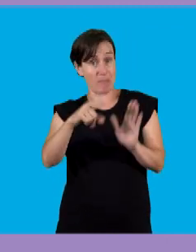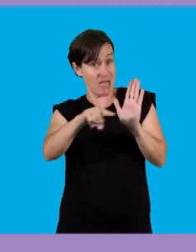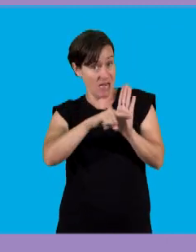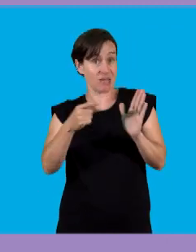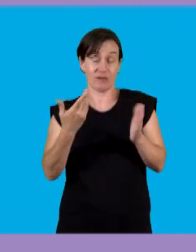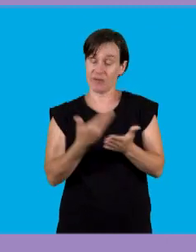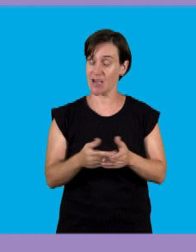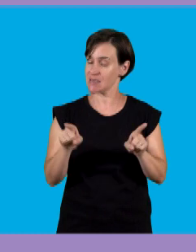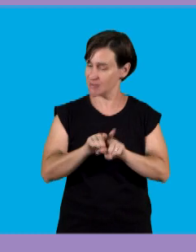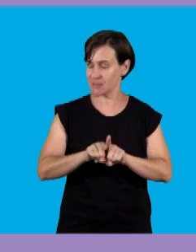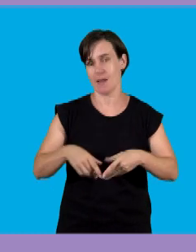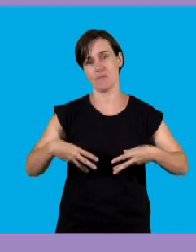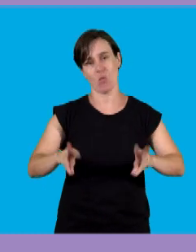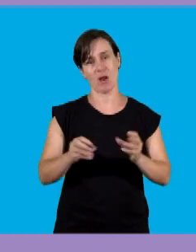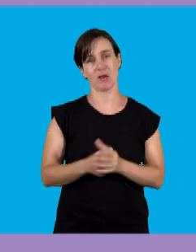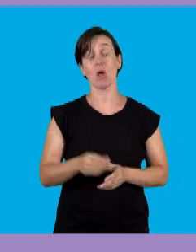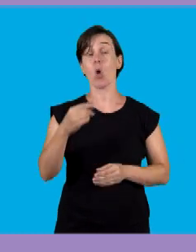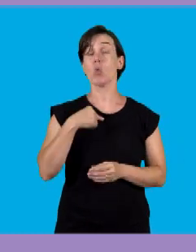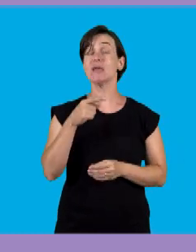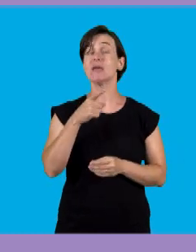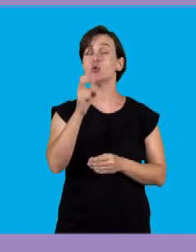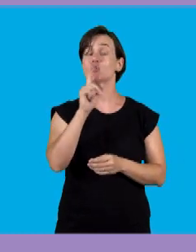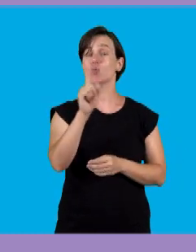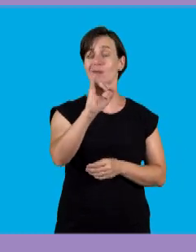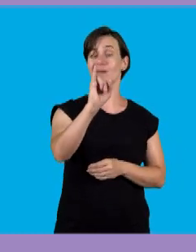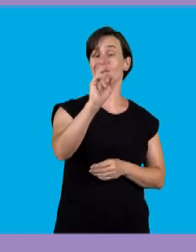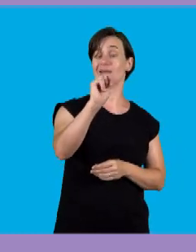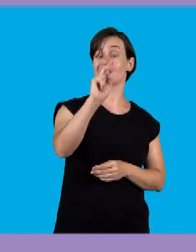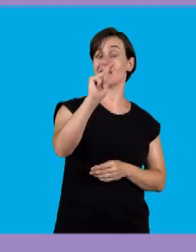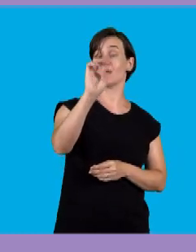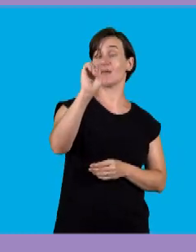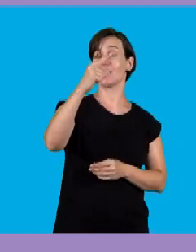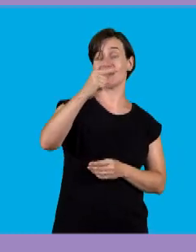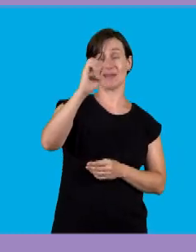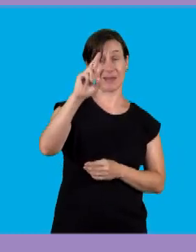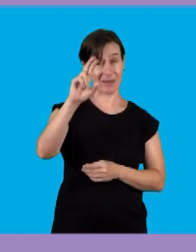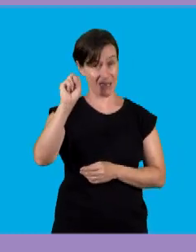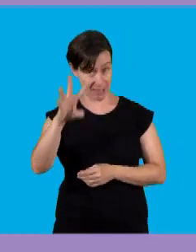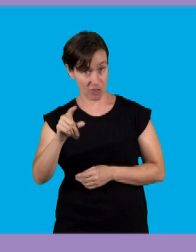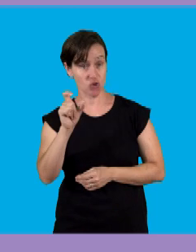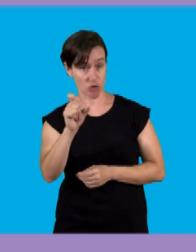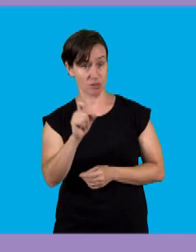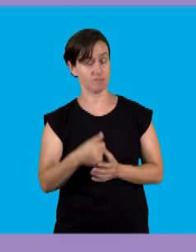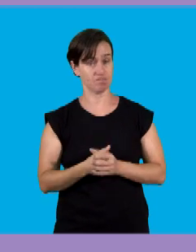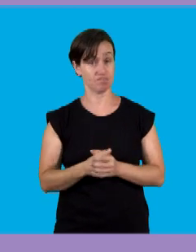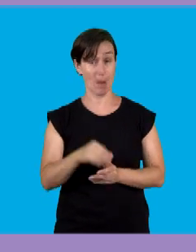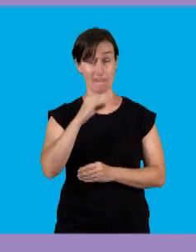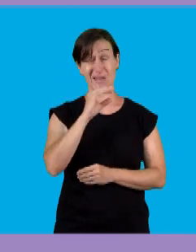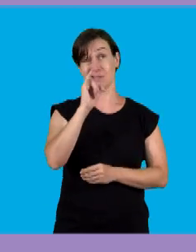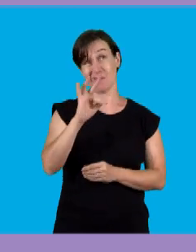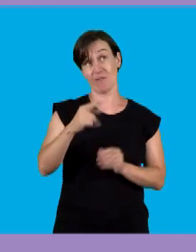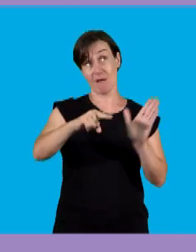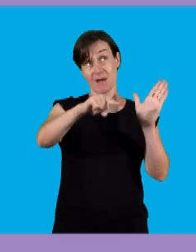well. Remember, we are working with integers. So when we are looking at our negative numbers as well, if we have